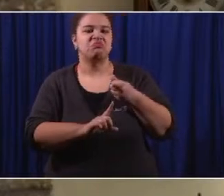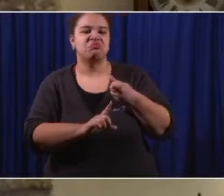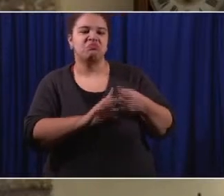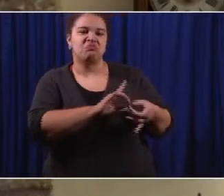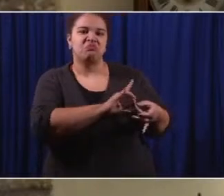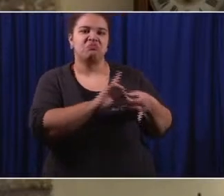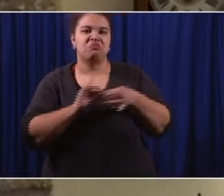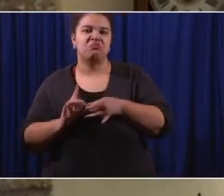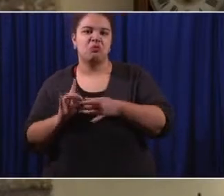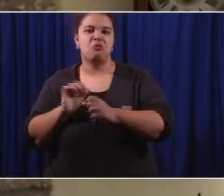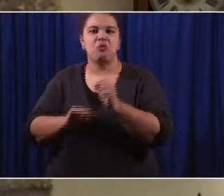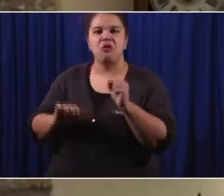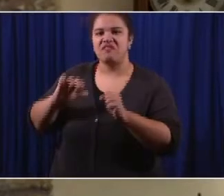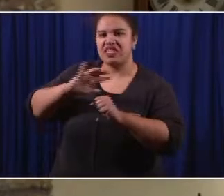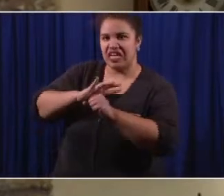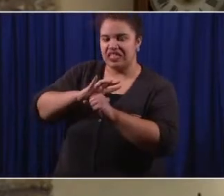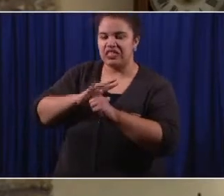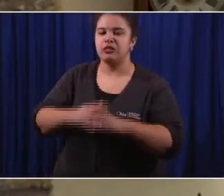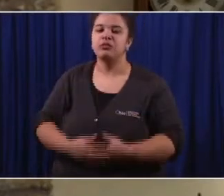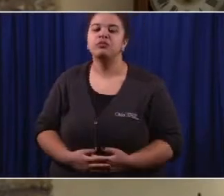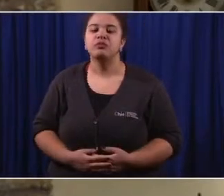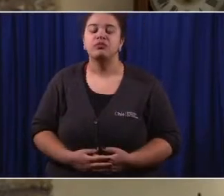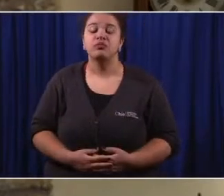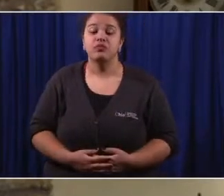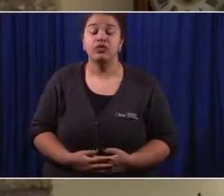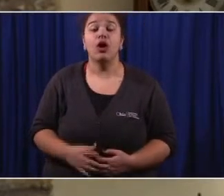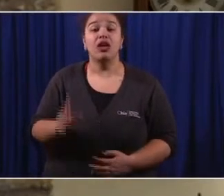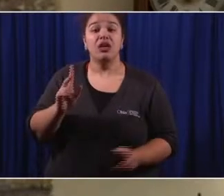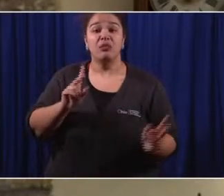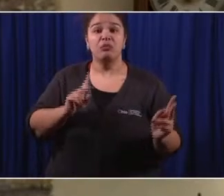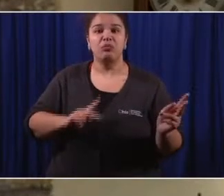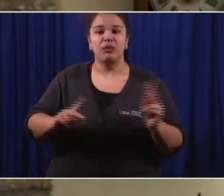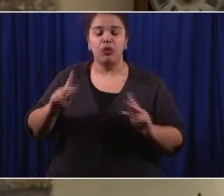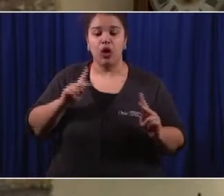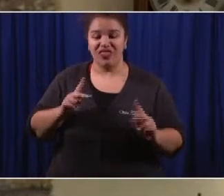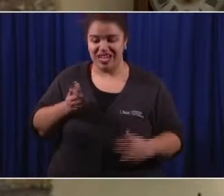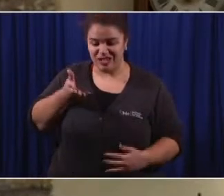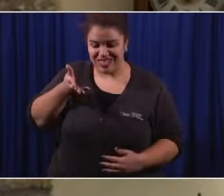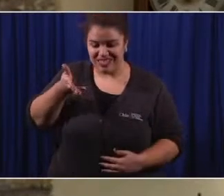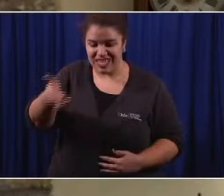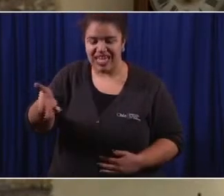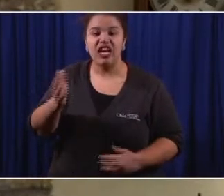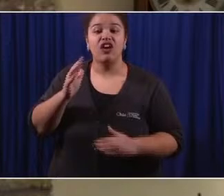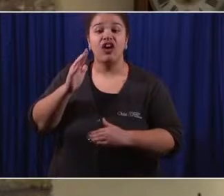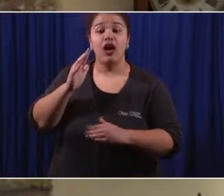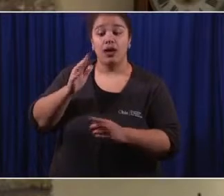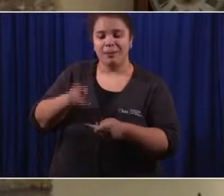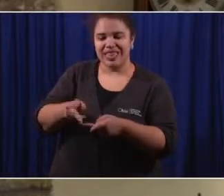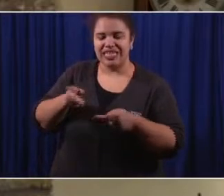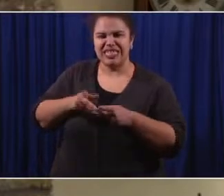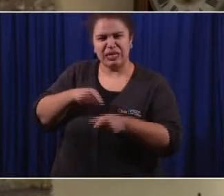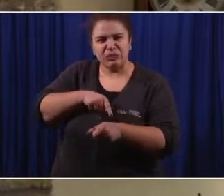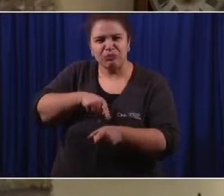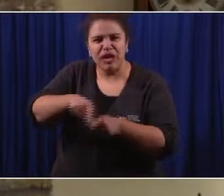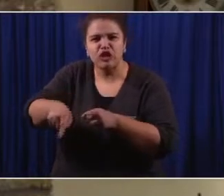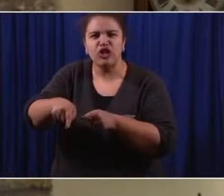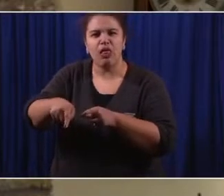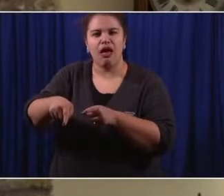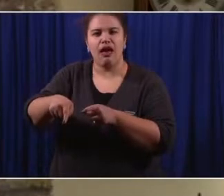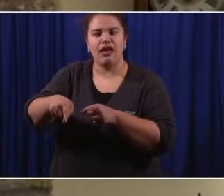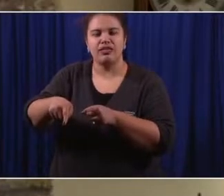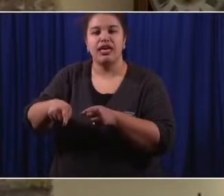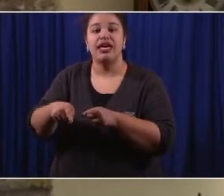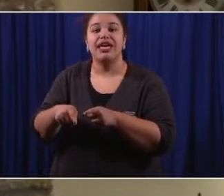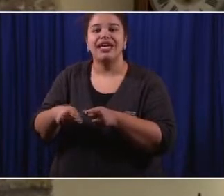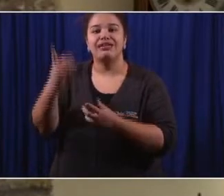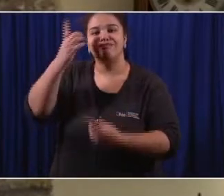many of these people who are in memory care facilities have not been able to see loved ones and friends and family. And given what you were